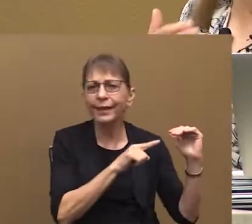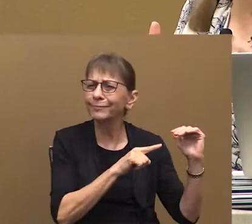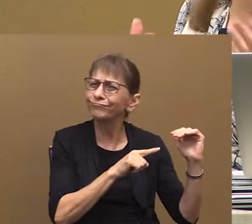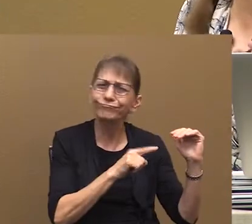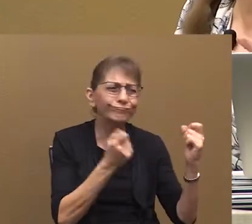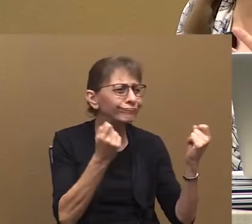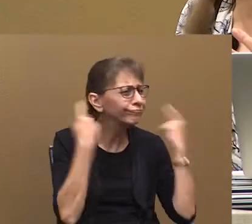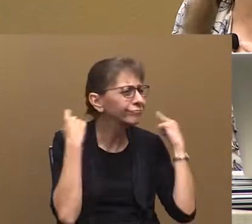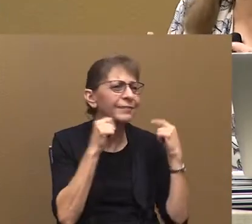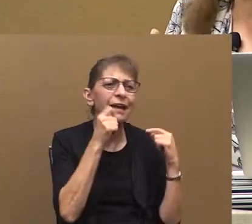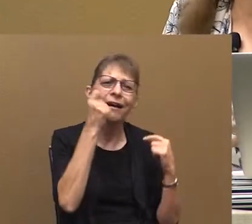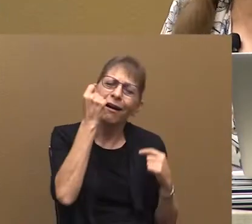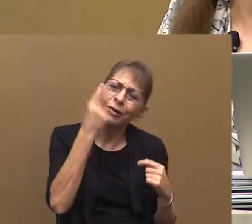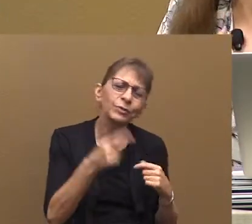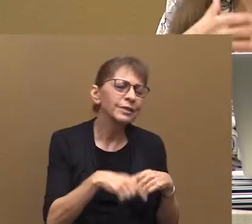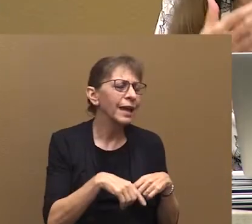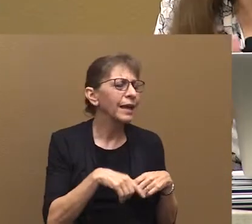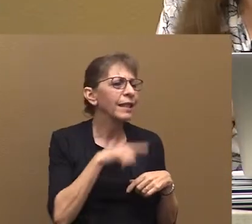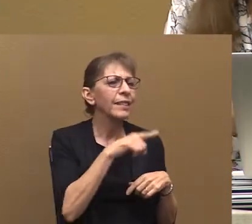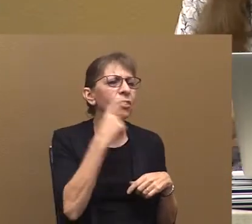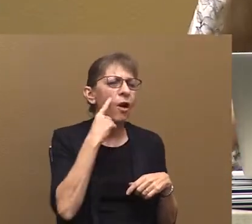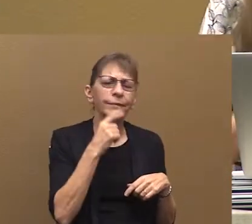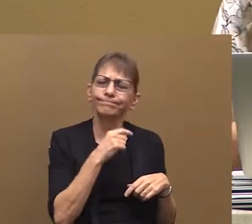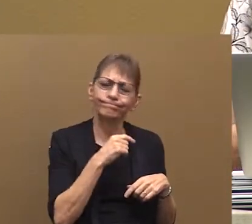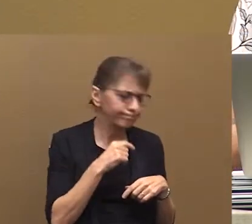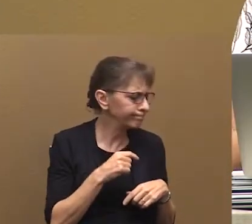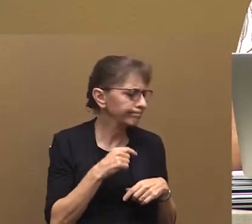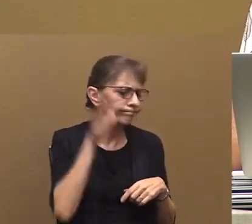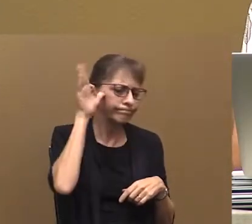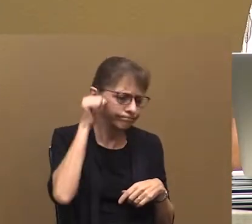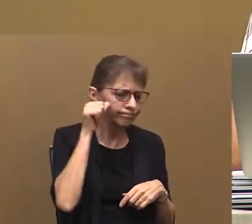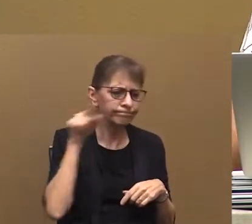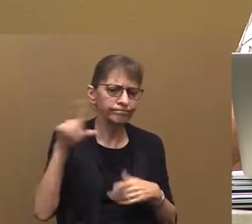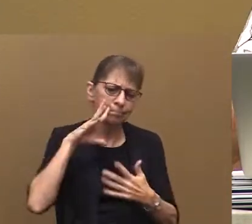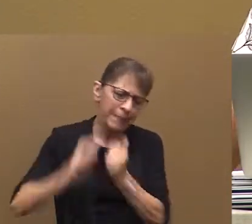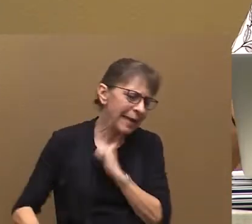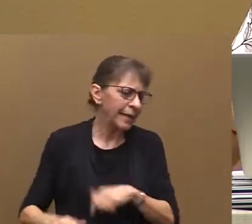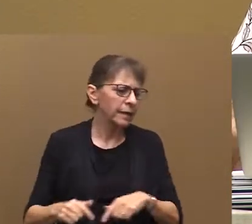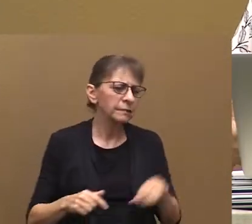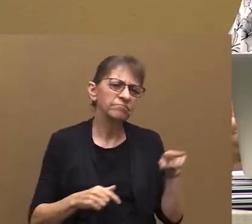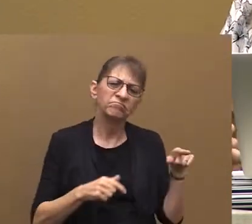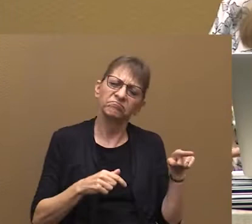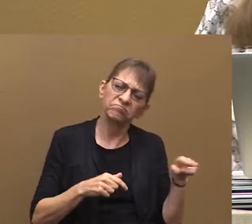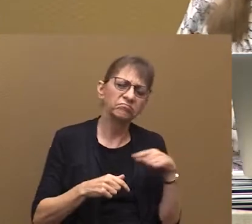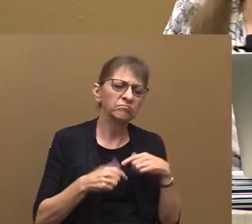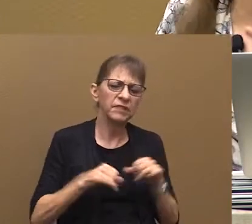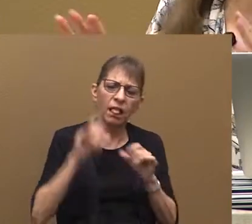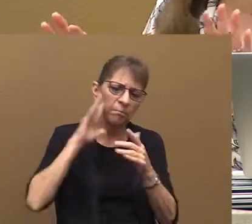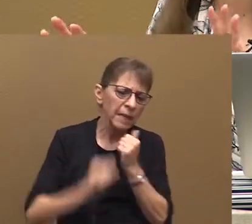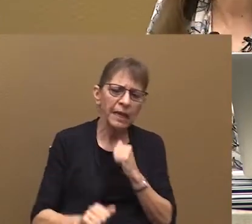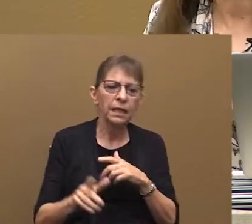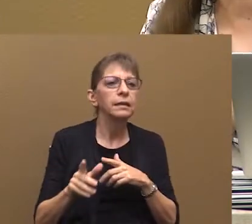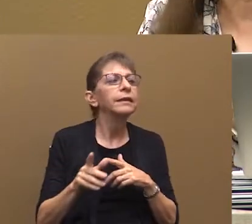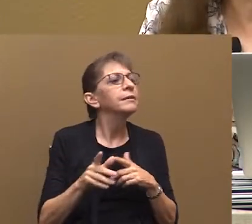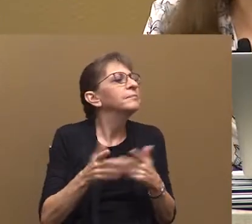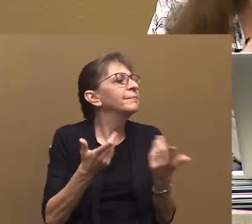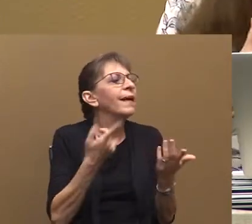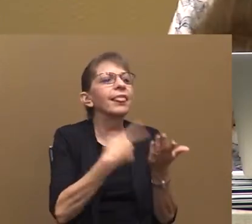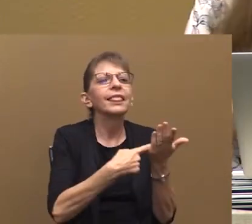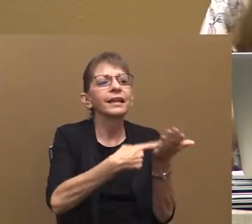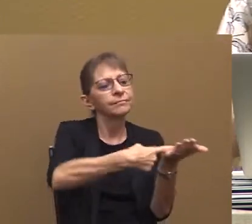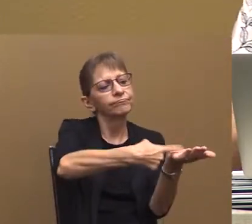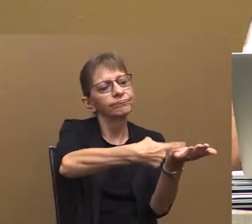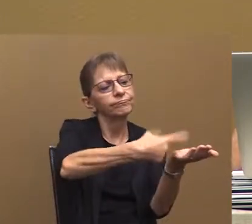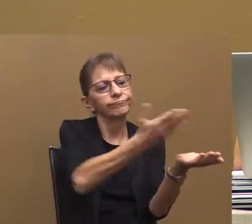child and they just didn't understand, or they thought the other person was mean or guilty. So it'll be a